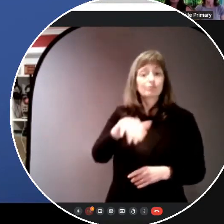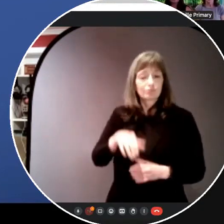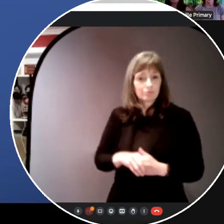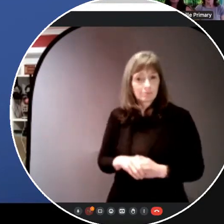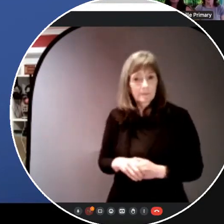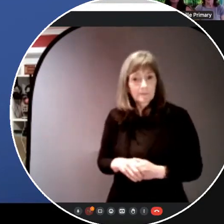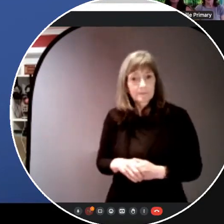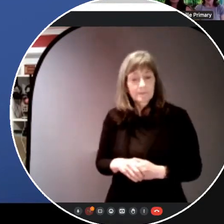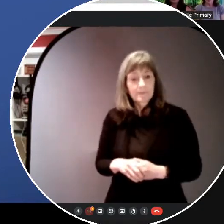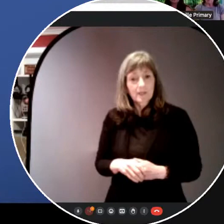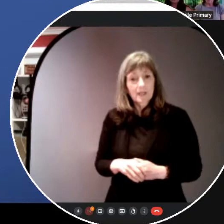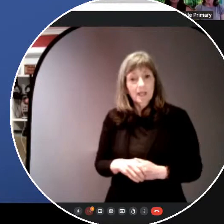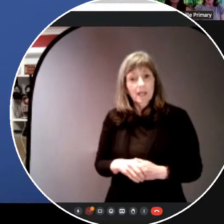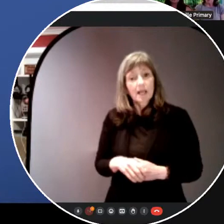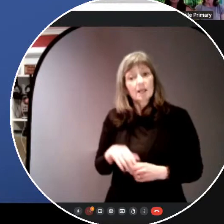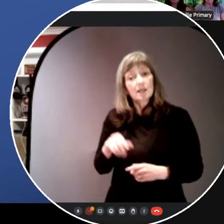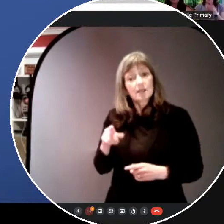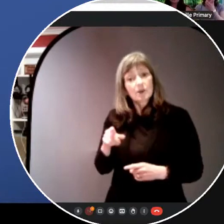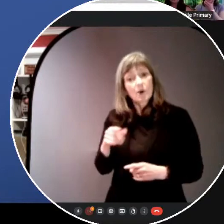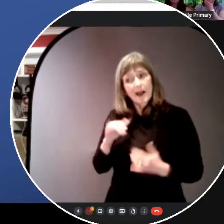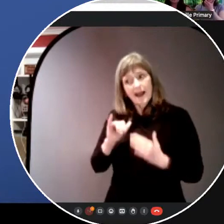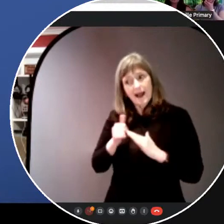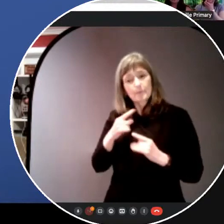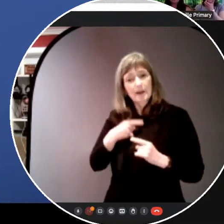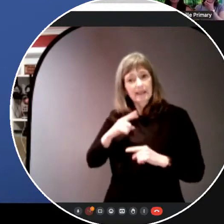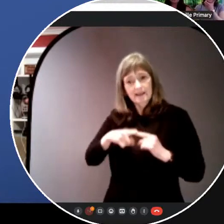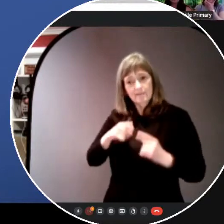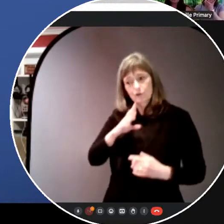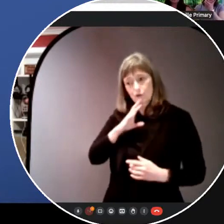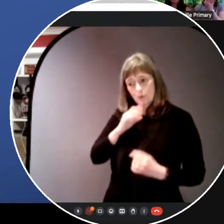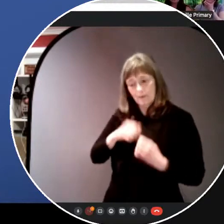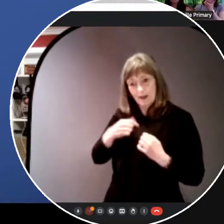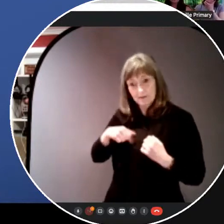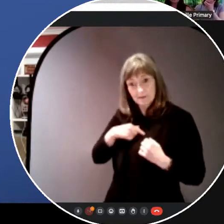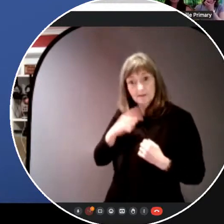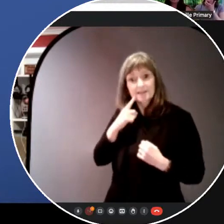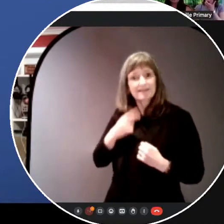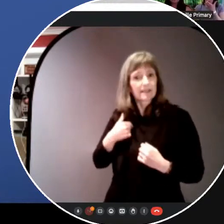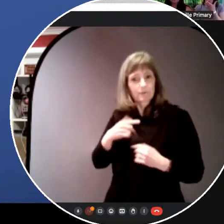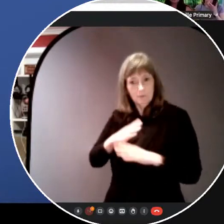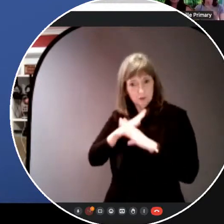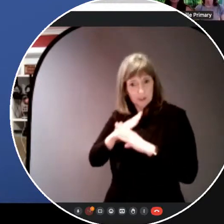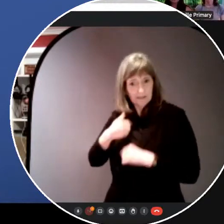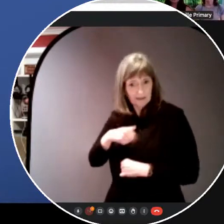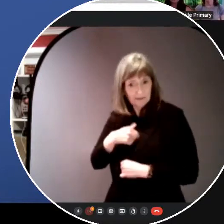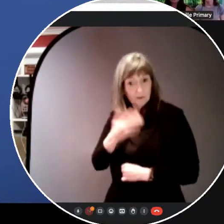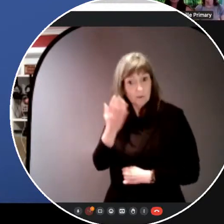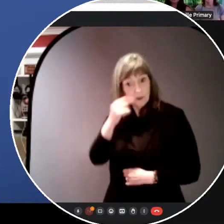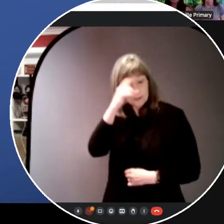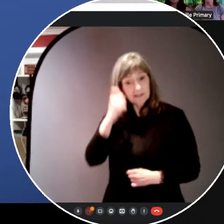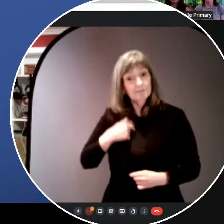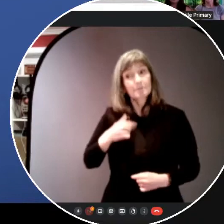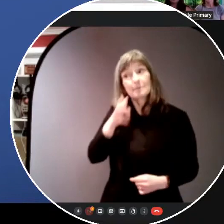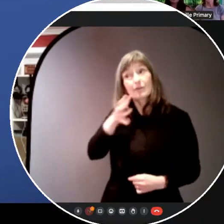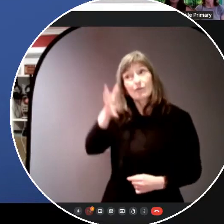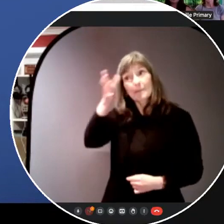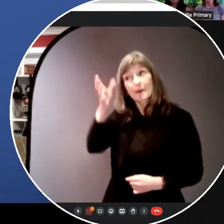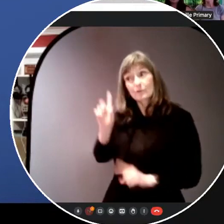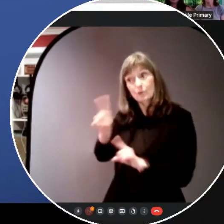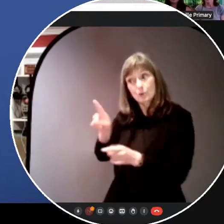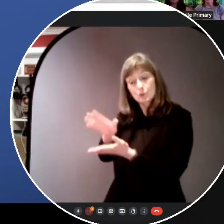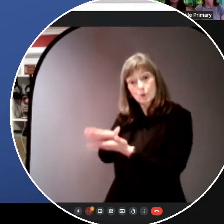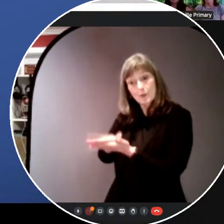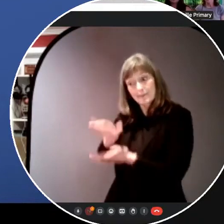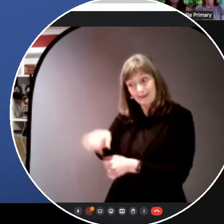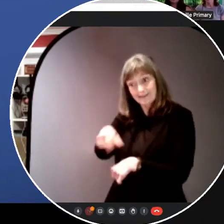way to protect us, because the school system at the time that my grandparents were attending school, it was